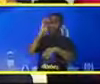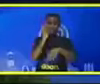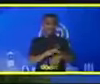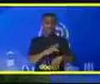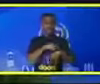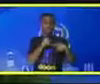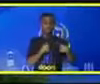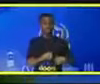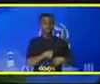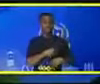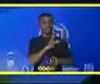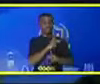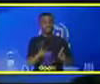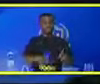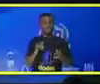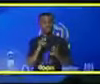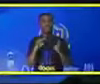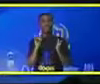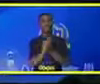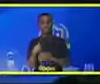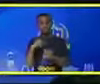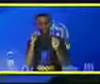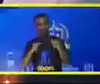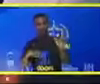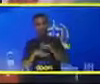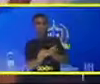solve so that I can get to the palace.